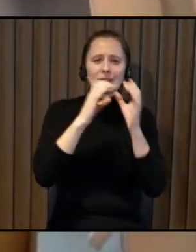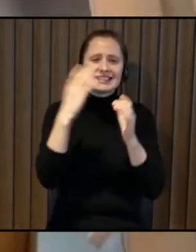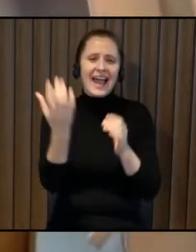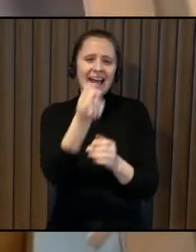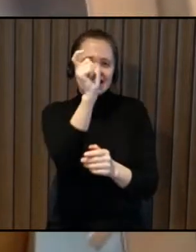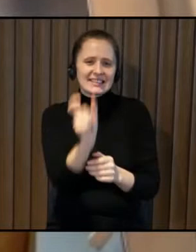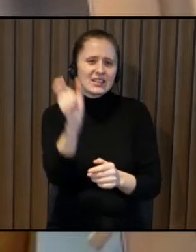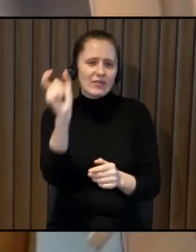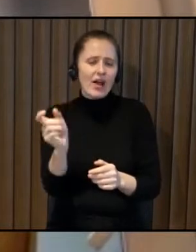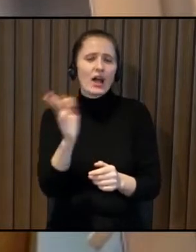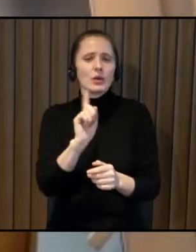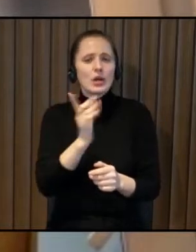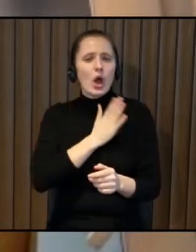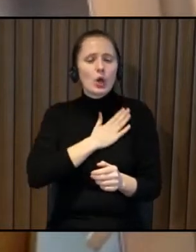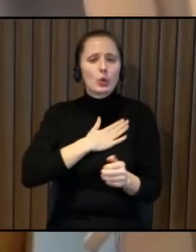For me,